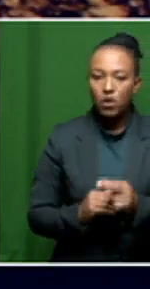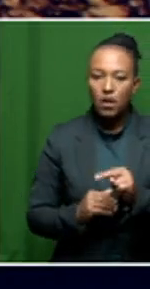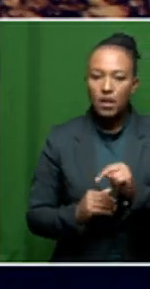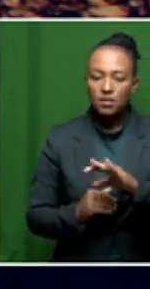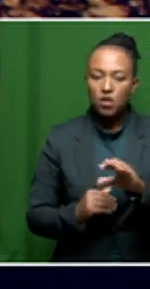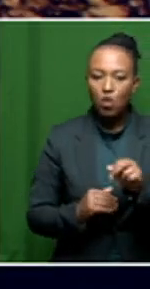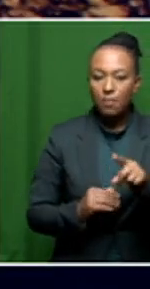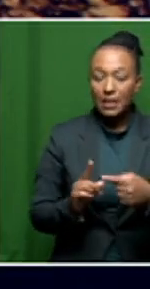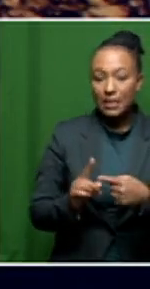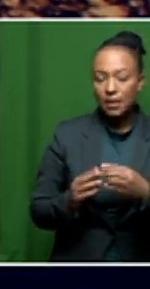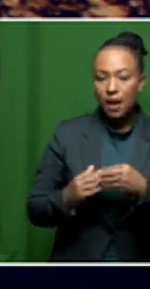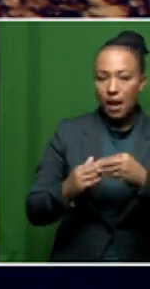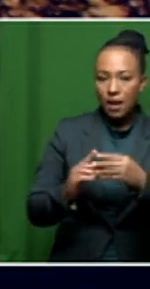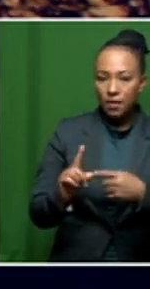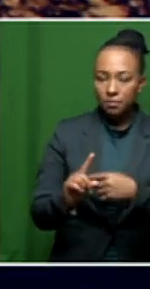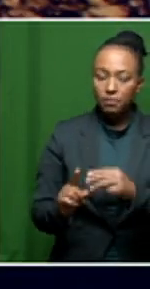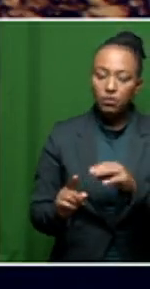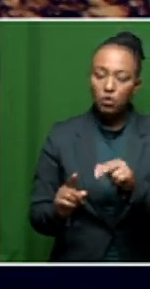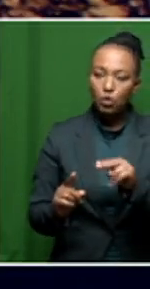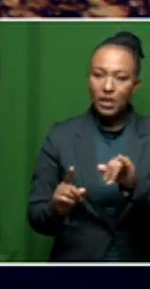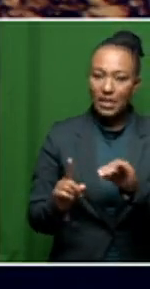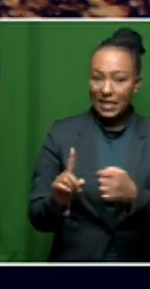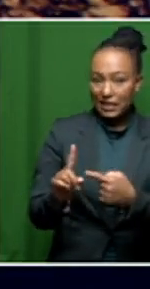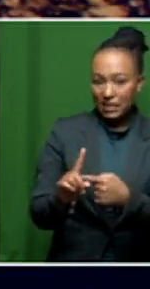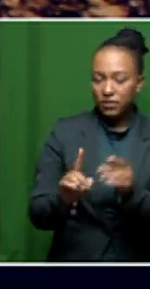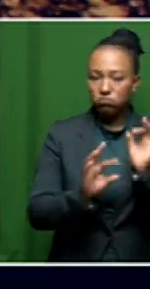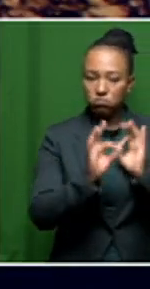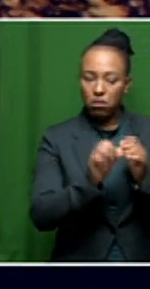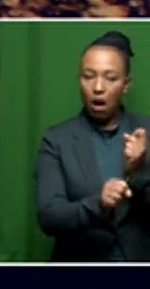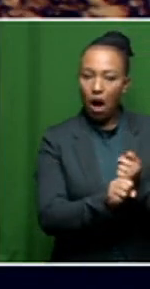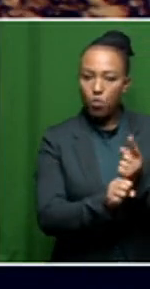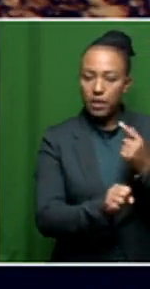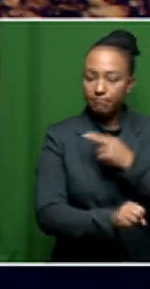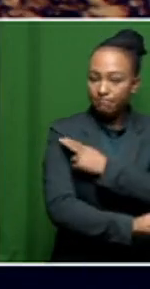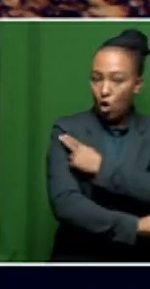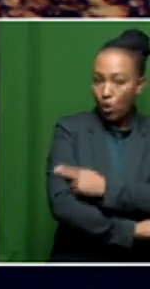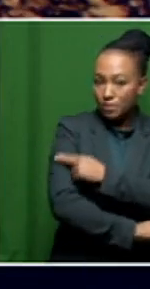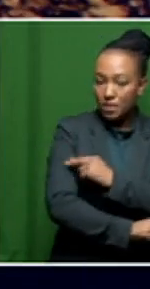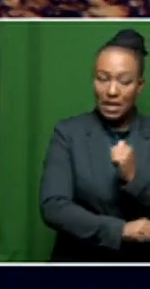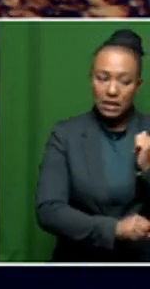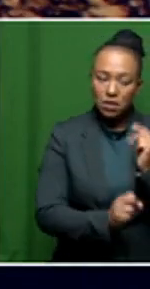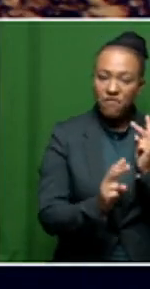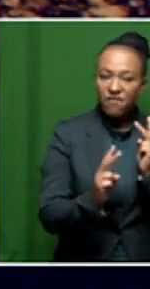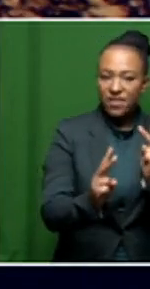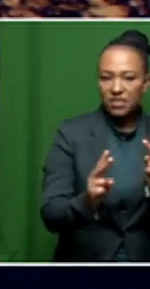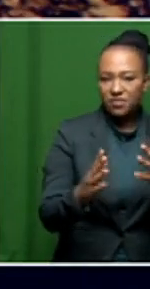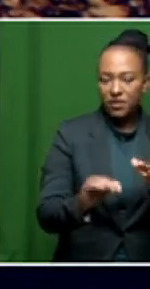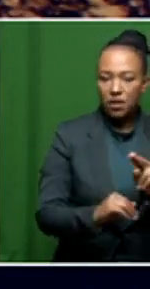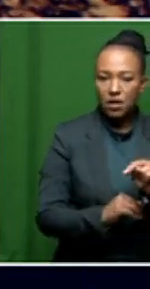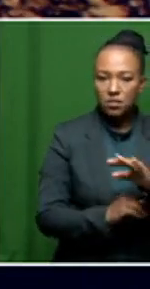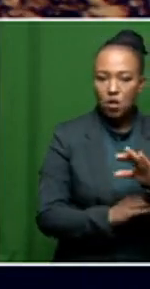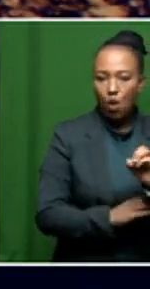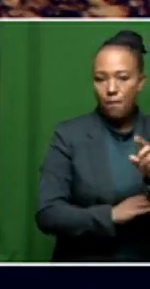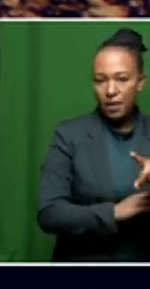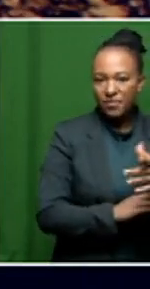NCOP delegation leader Winnie Ngwenya discussing the state of Gauteng's hospitals this after yesterday's visit by the National Council